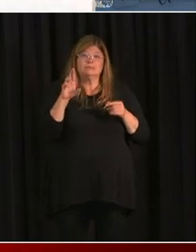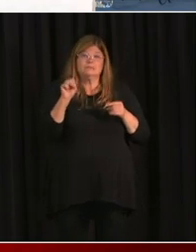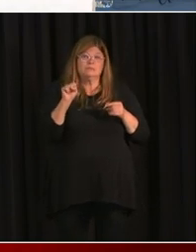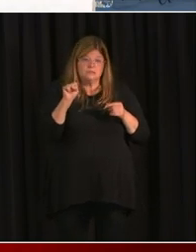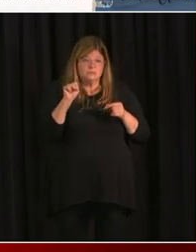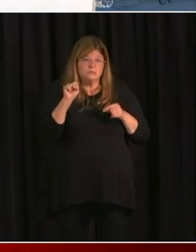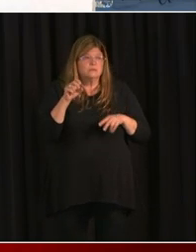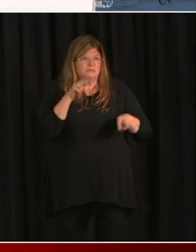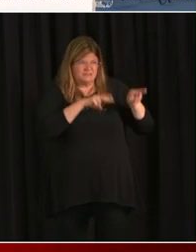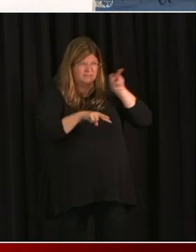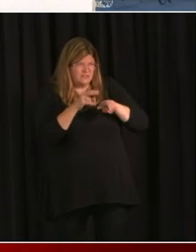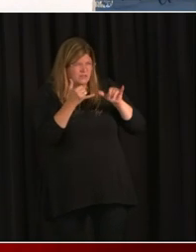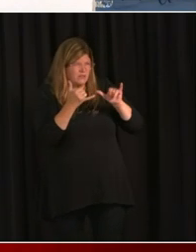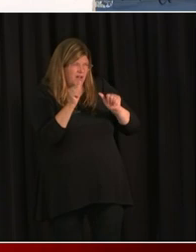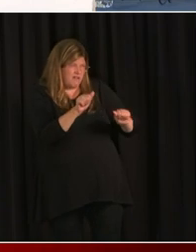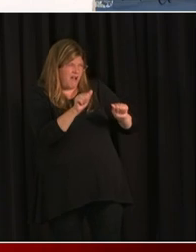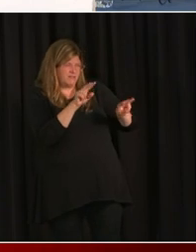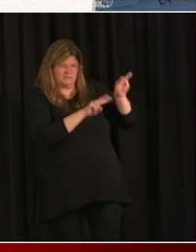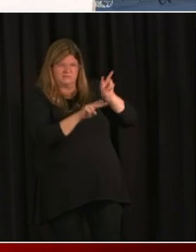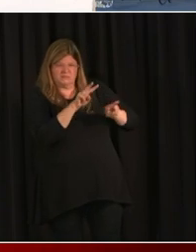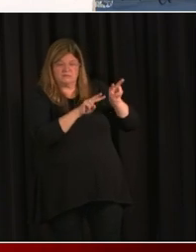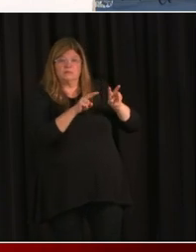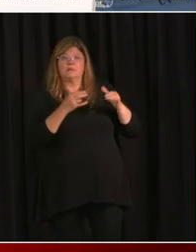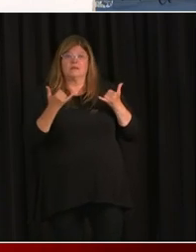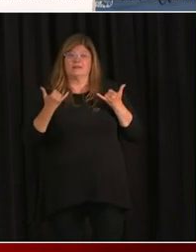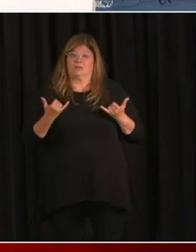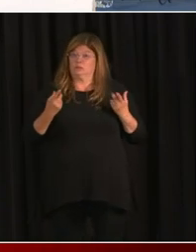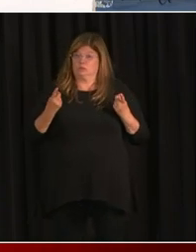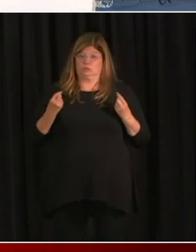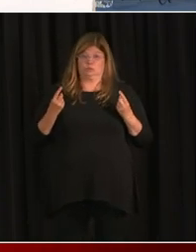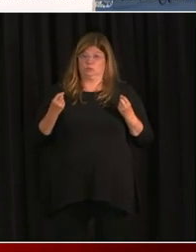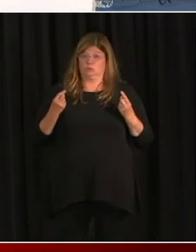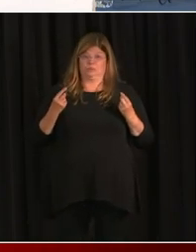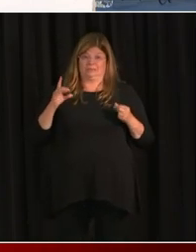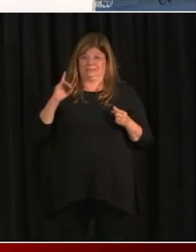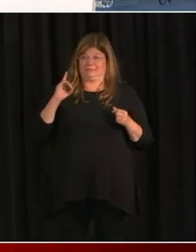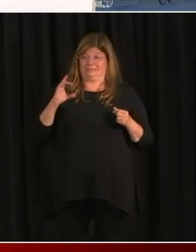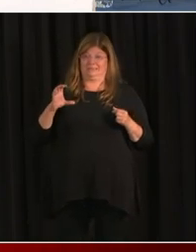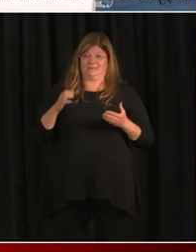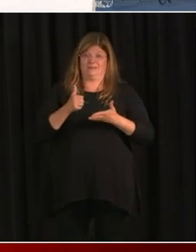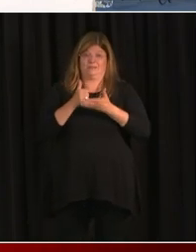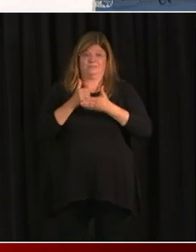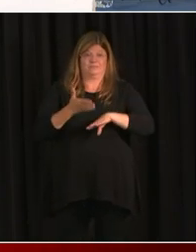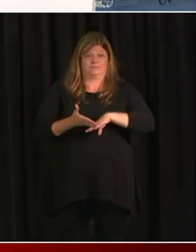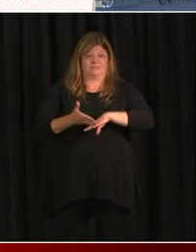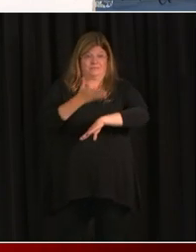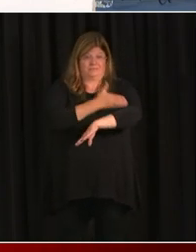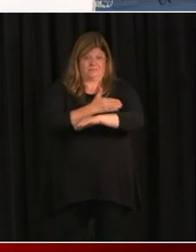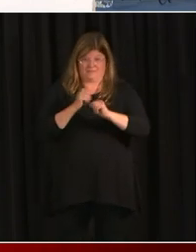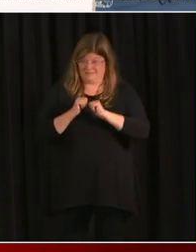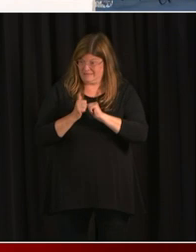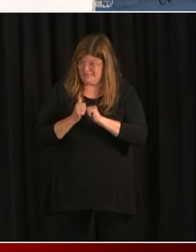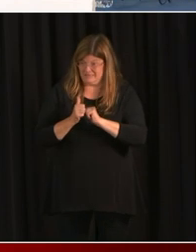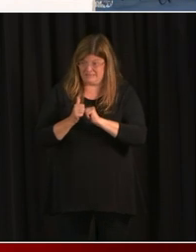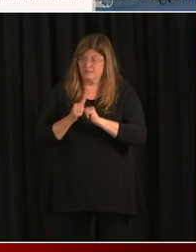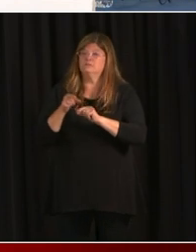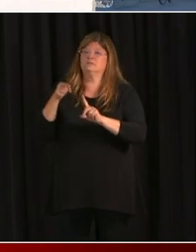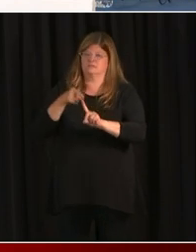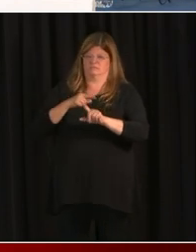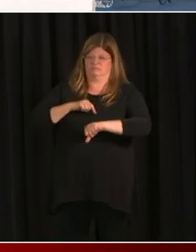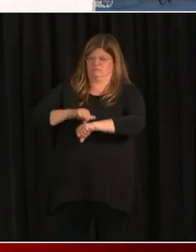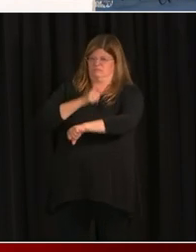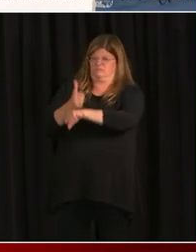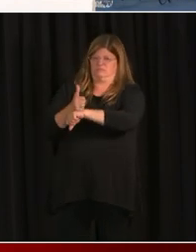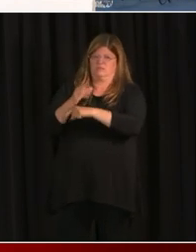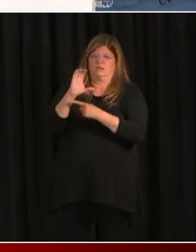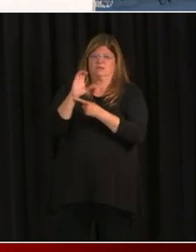going to be doing in the district to help us improve our contact tracing program overall. There's a few